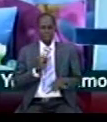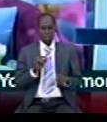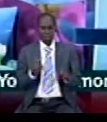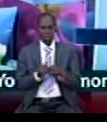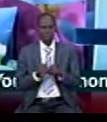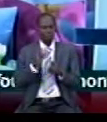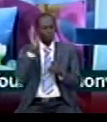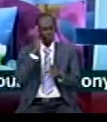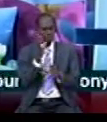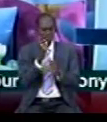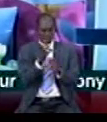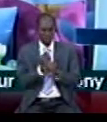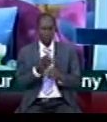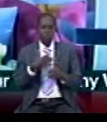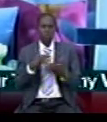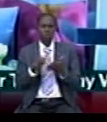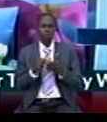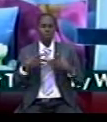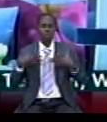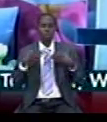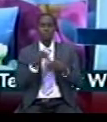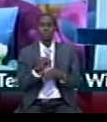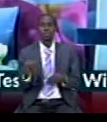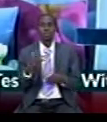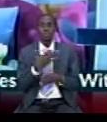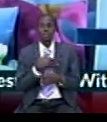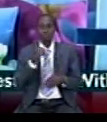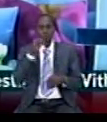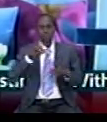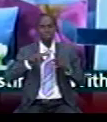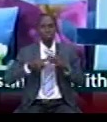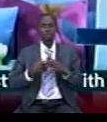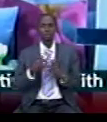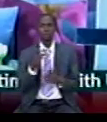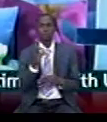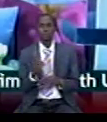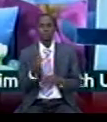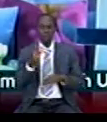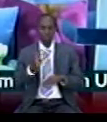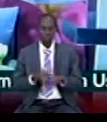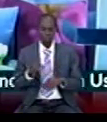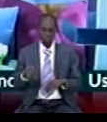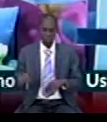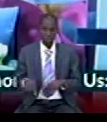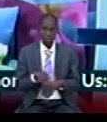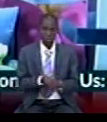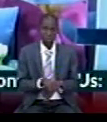said, I'm going to take it. And I started. I touched my legs.